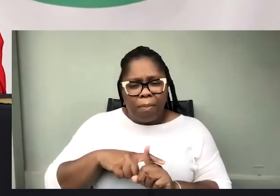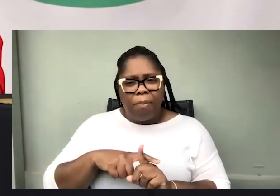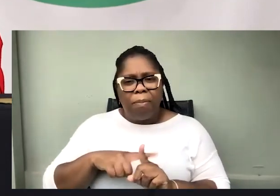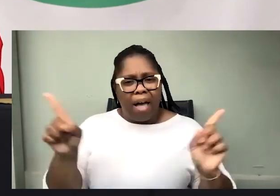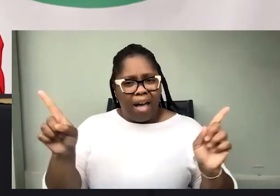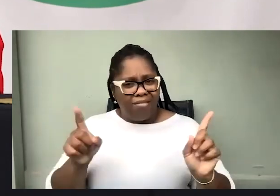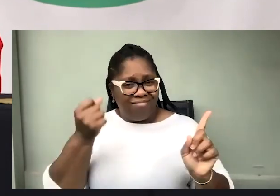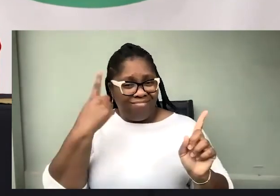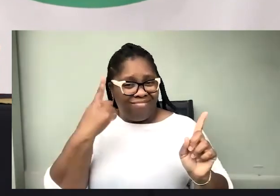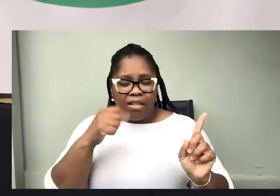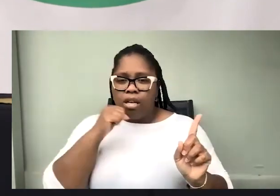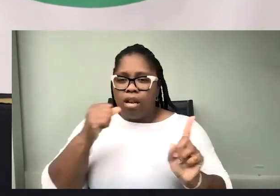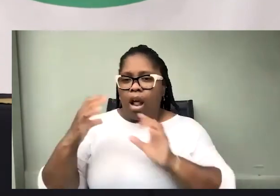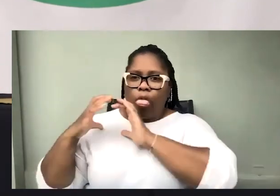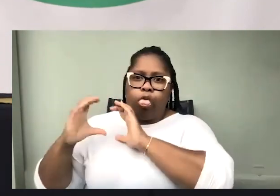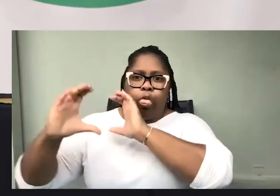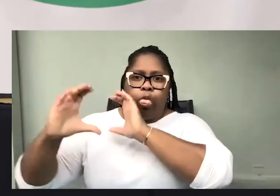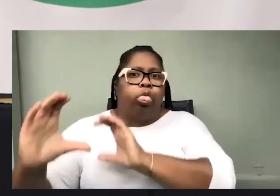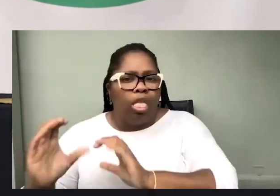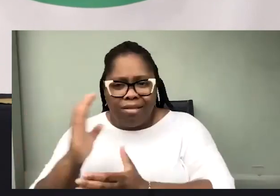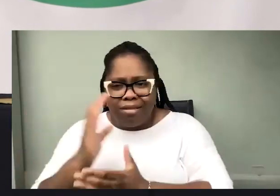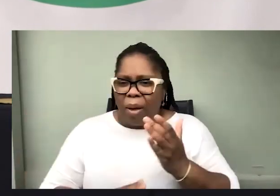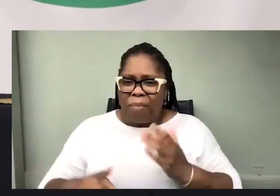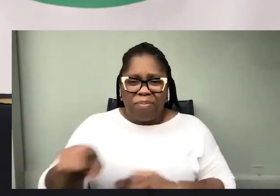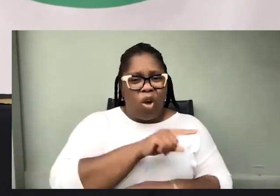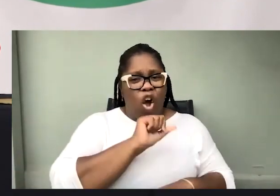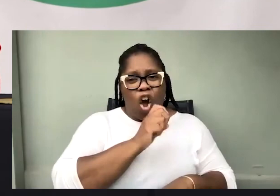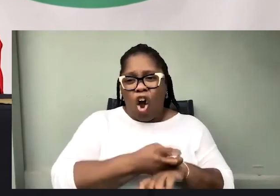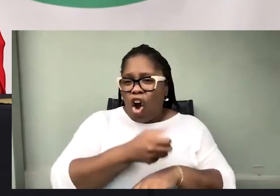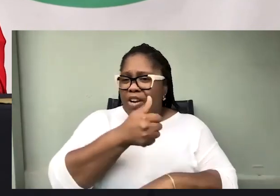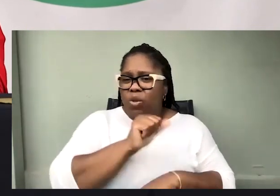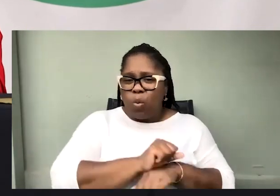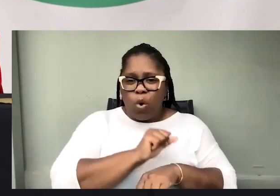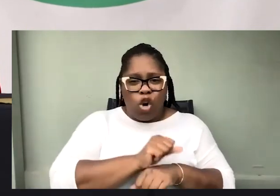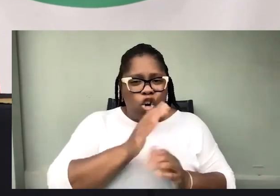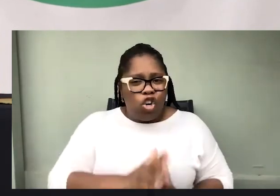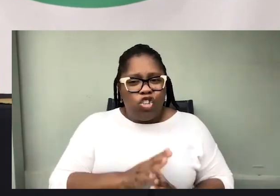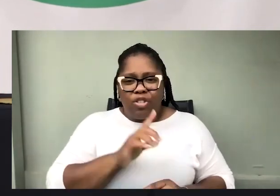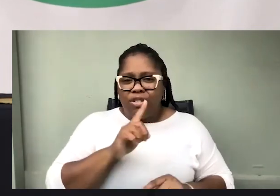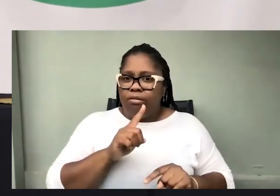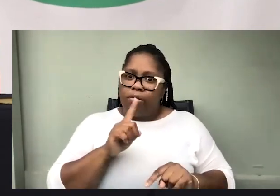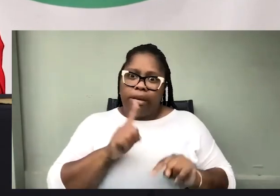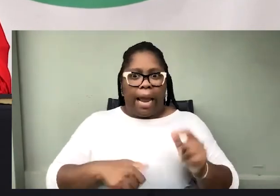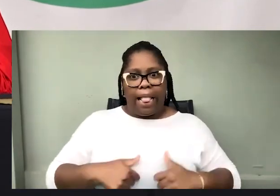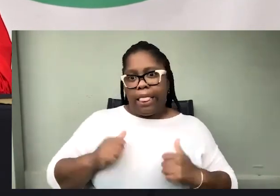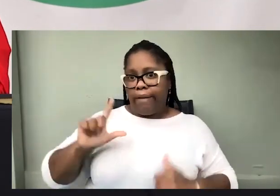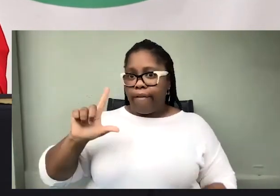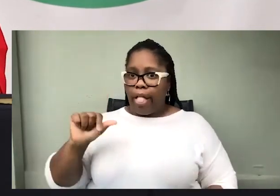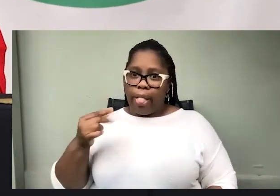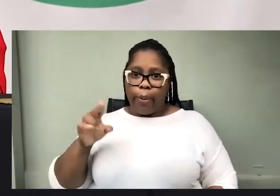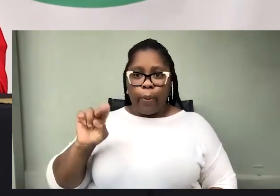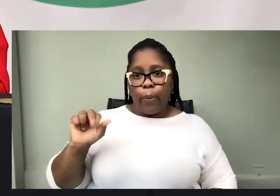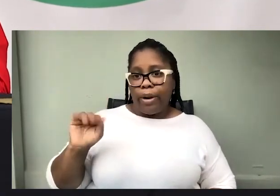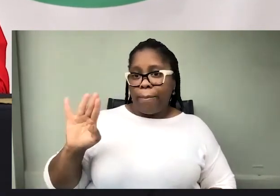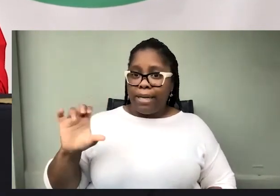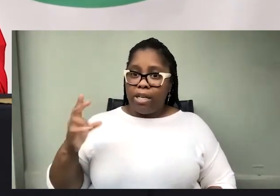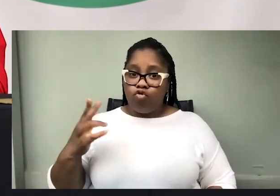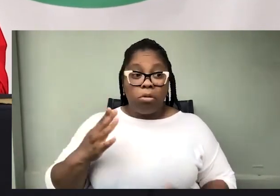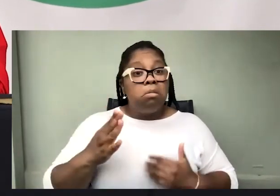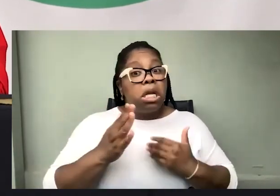don't put this burden on some of the hardest workers out there who aren't living in Laguna Beach, even though they may be